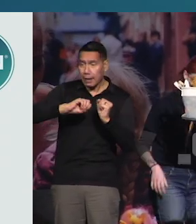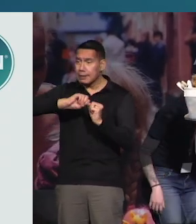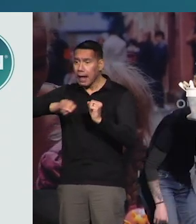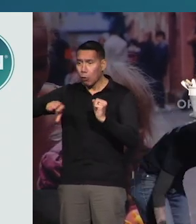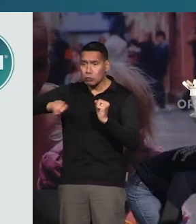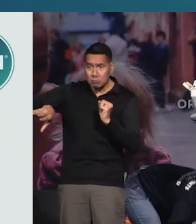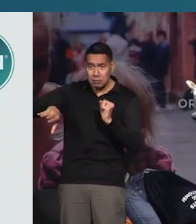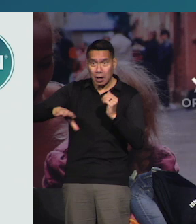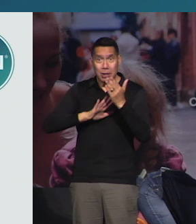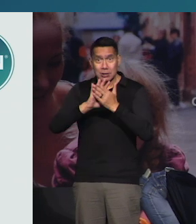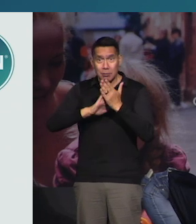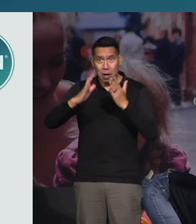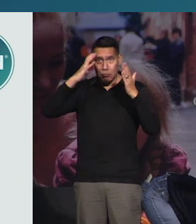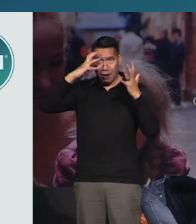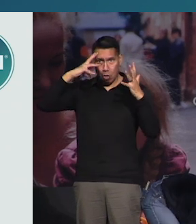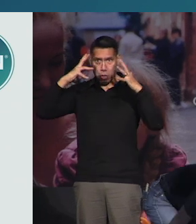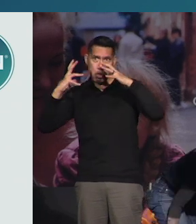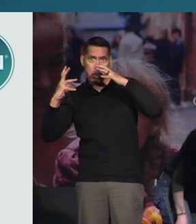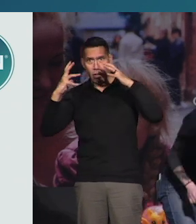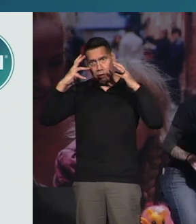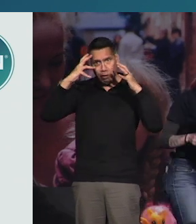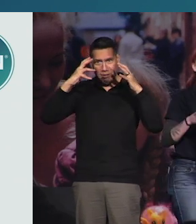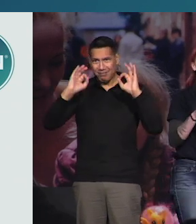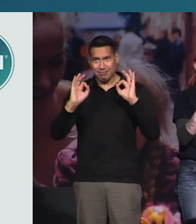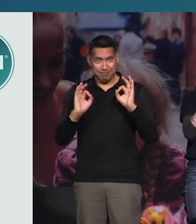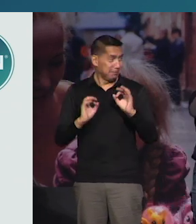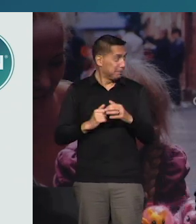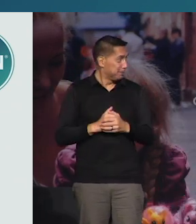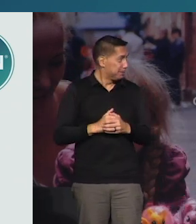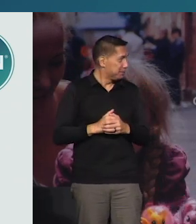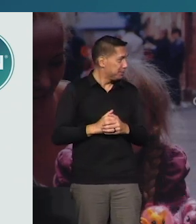brain isn't spilling over like this basket is.